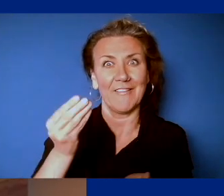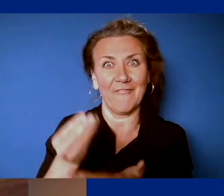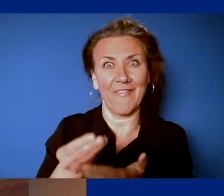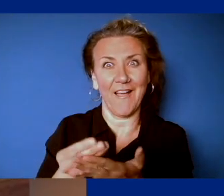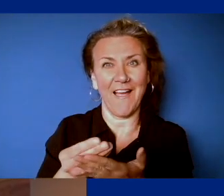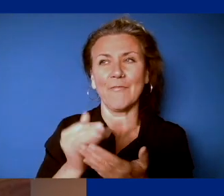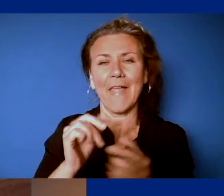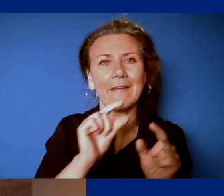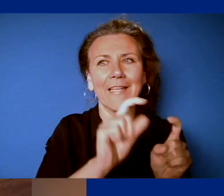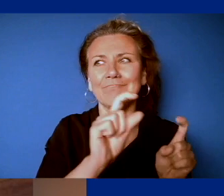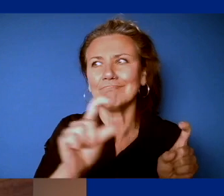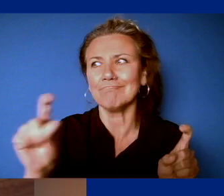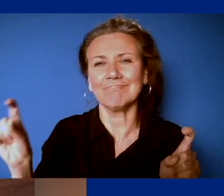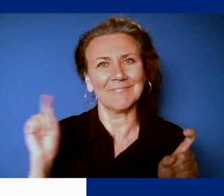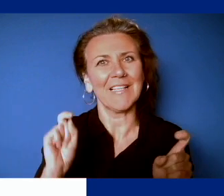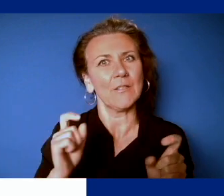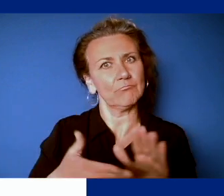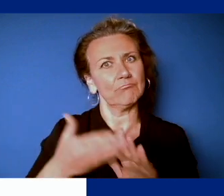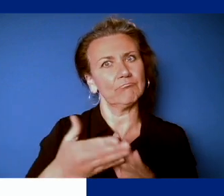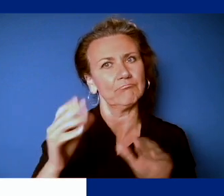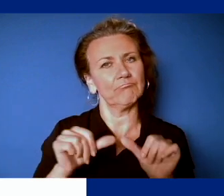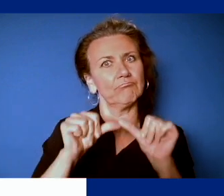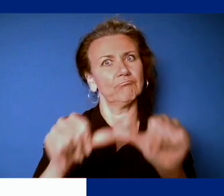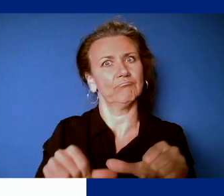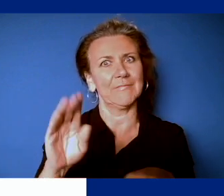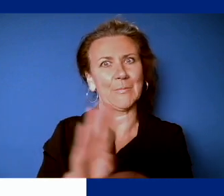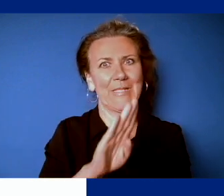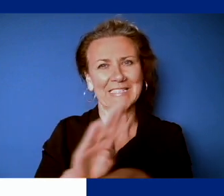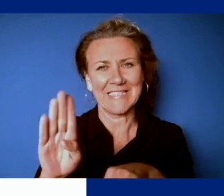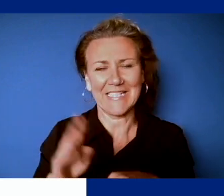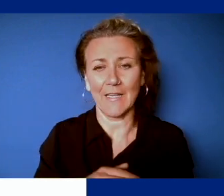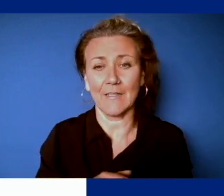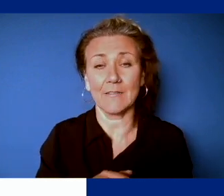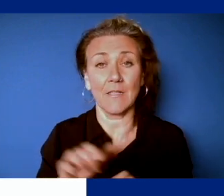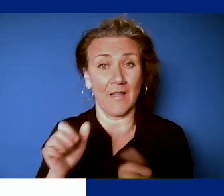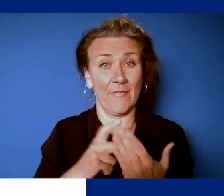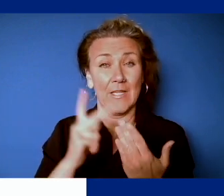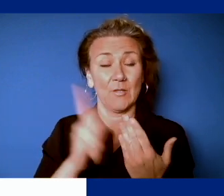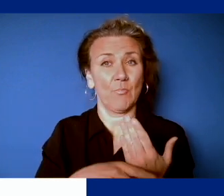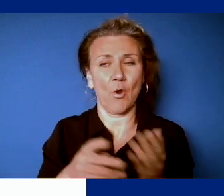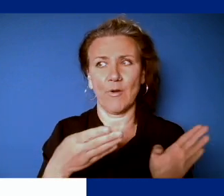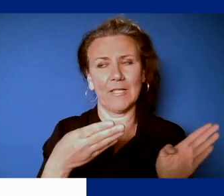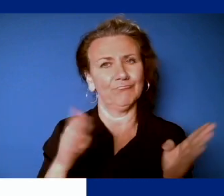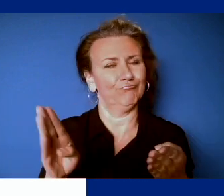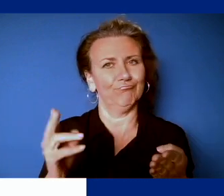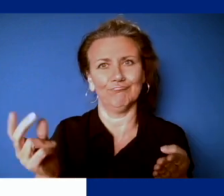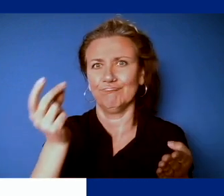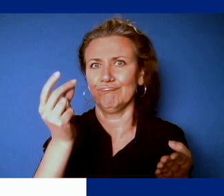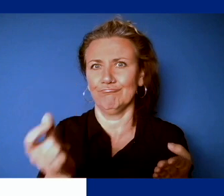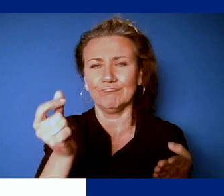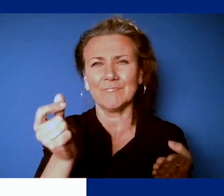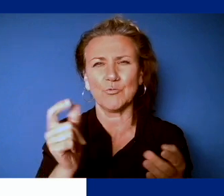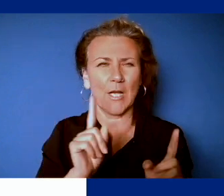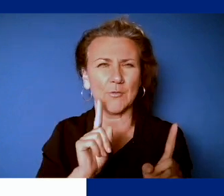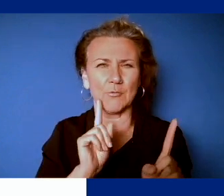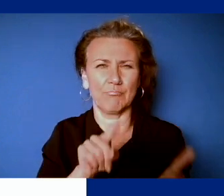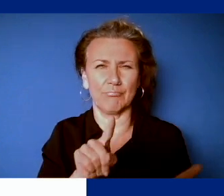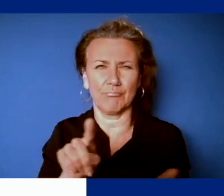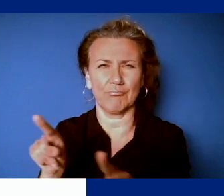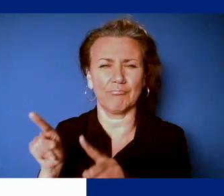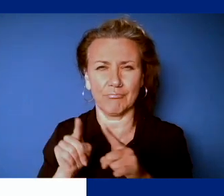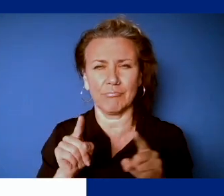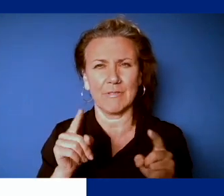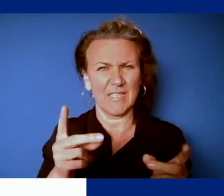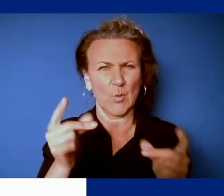helping them stay open. Our programming really shifted tremendously to be as responsive